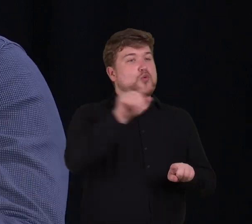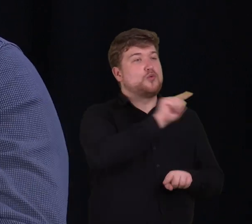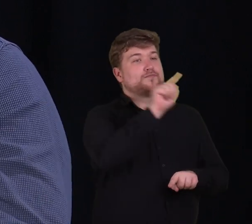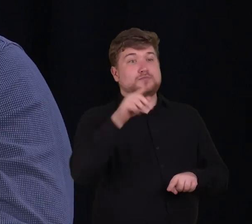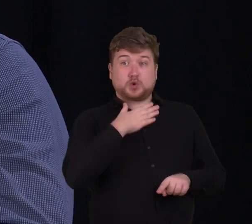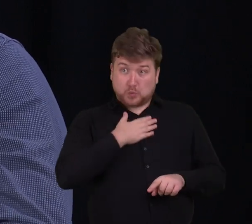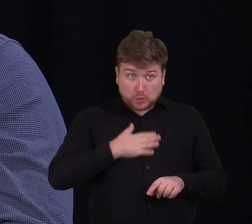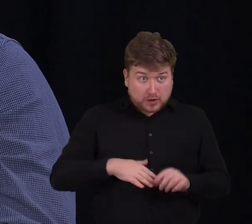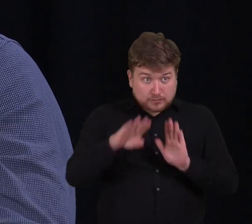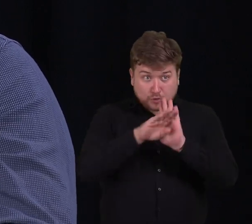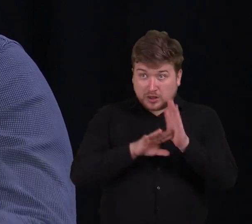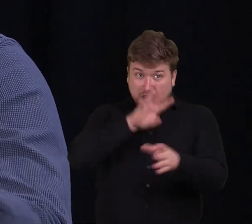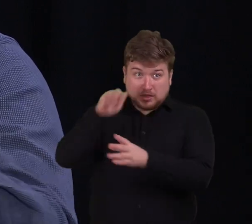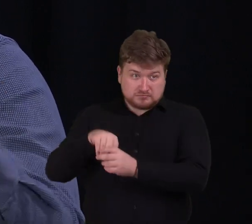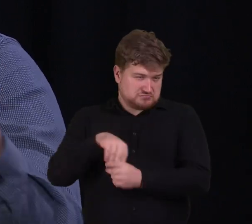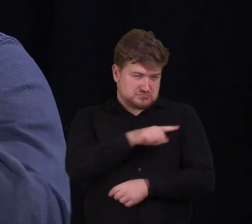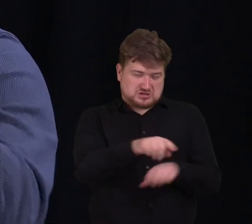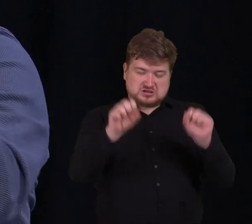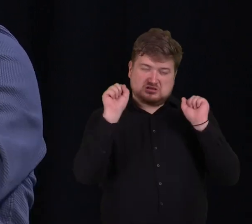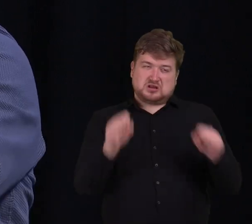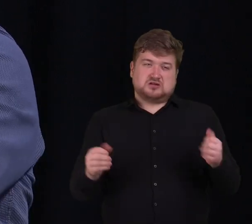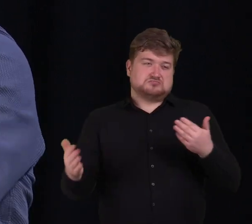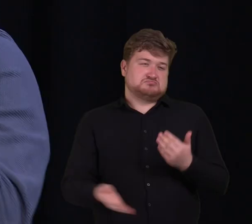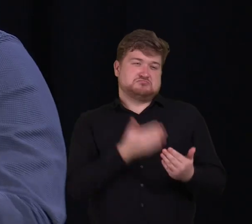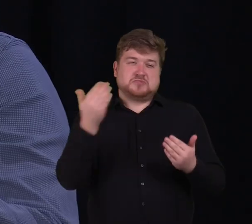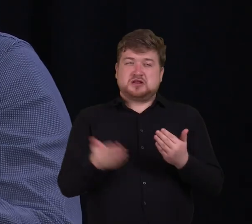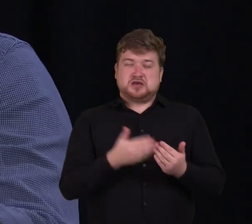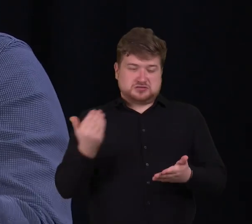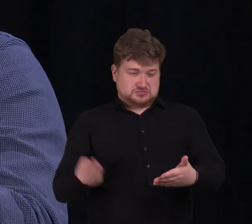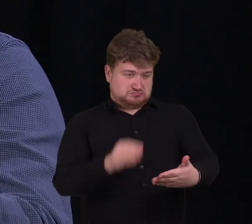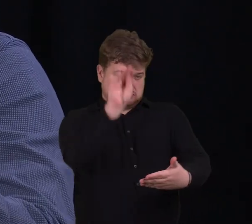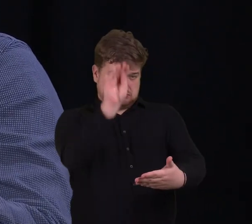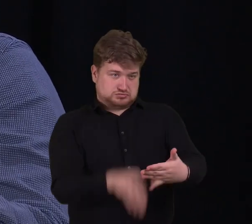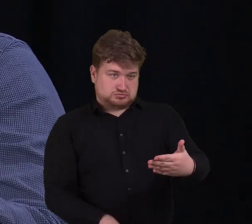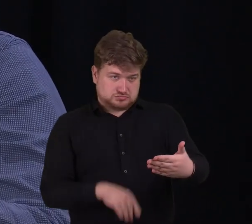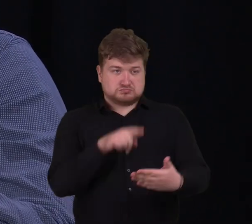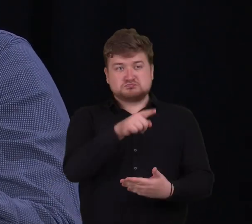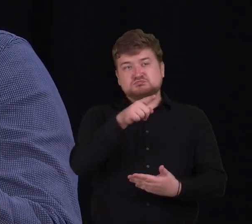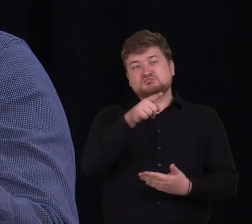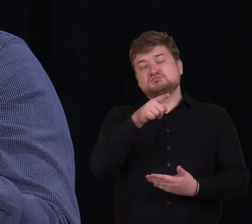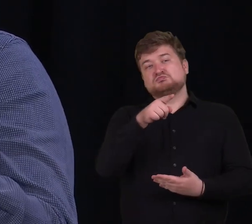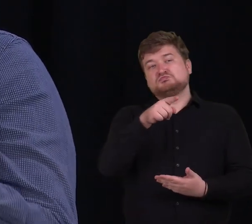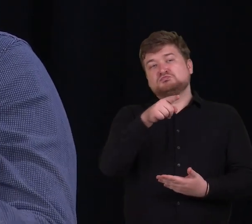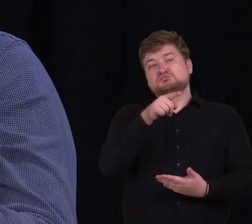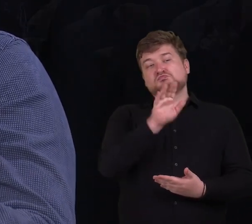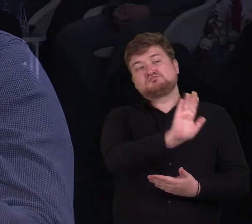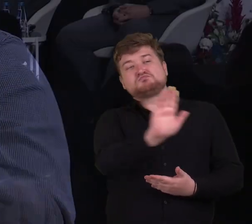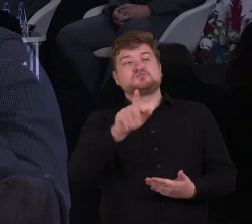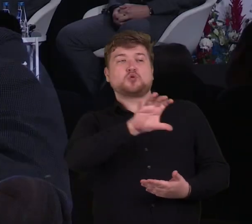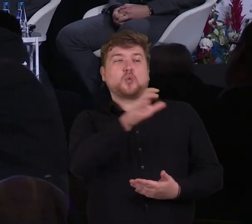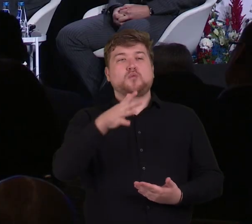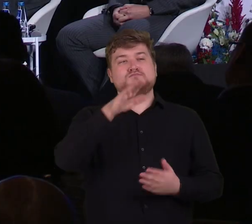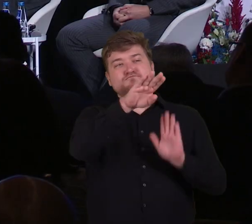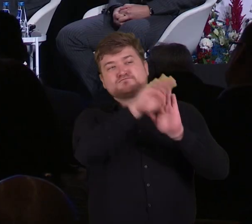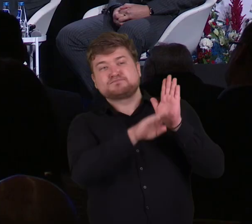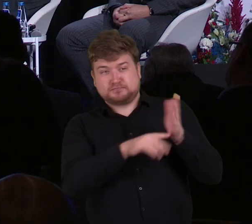common or union regulation for different sources of money. That I think is great, because now in